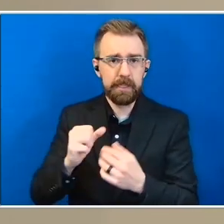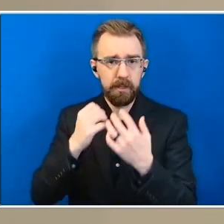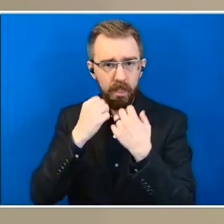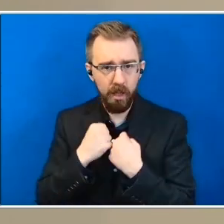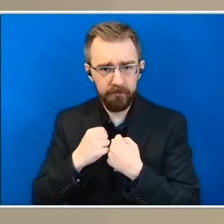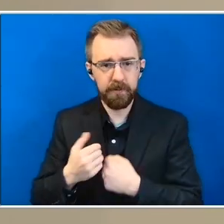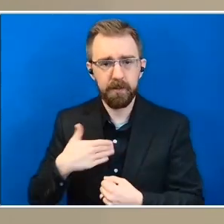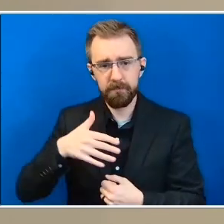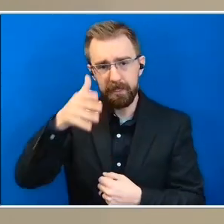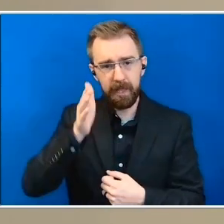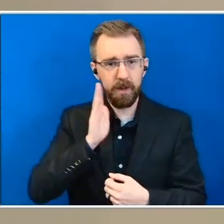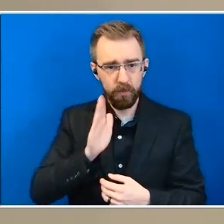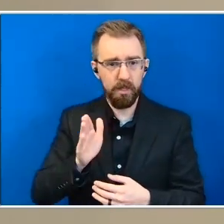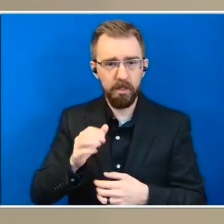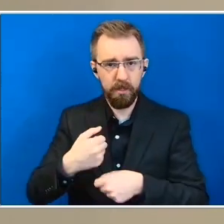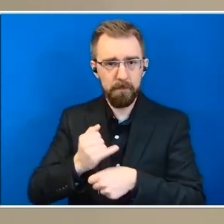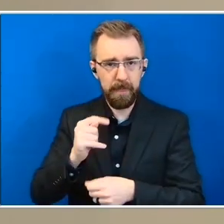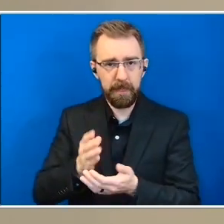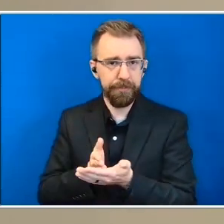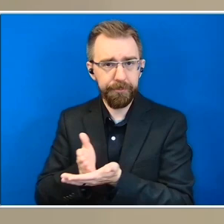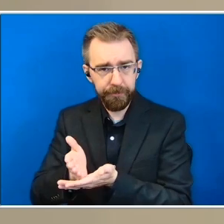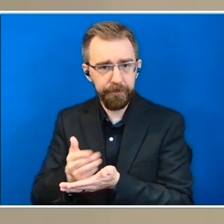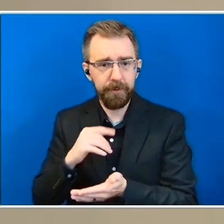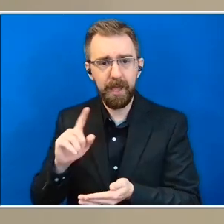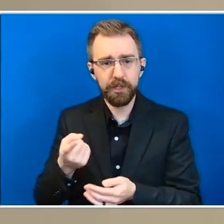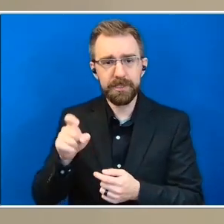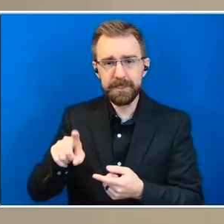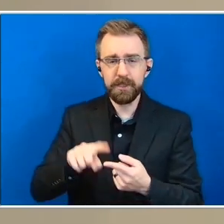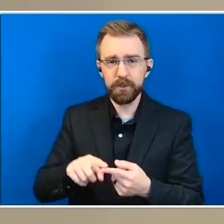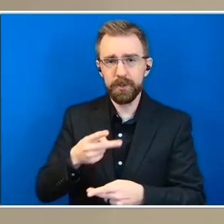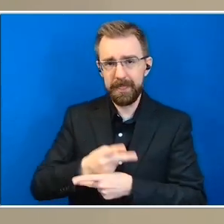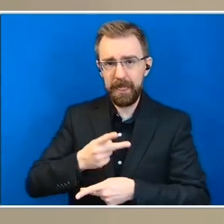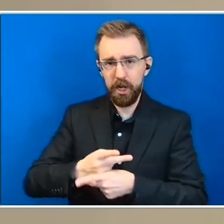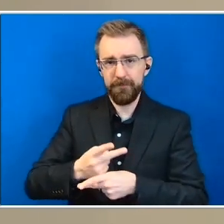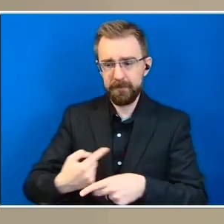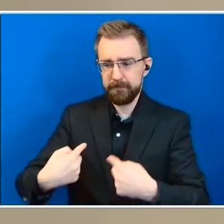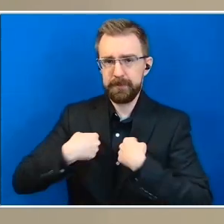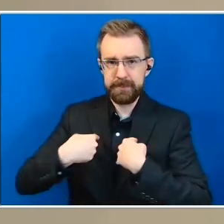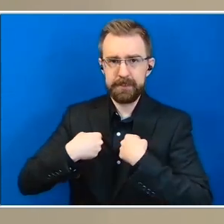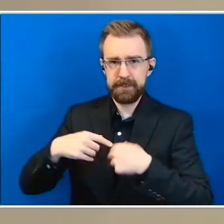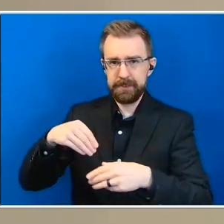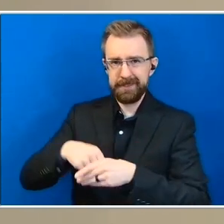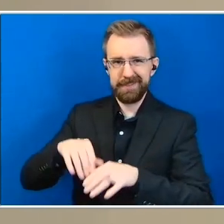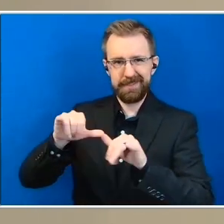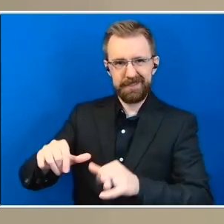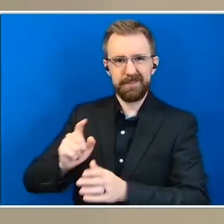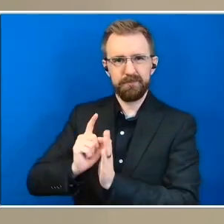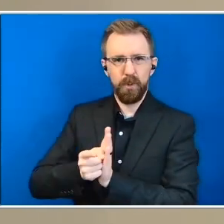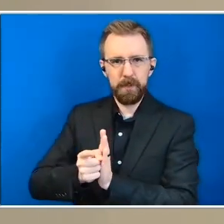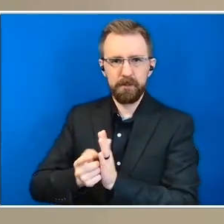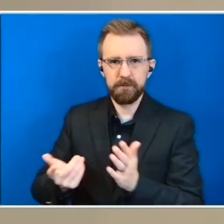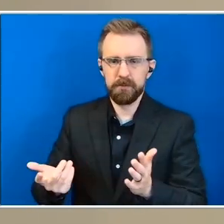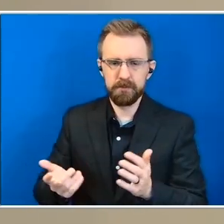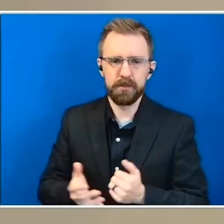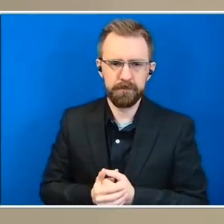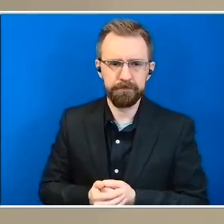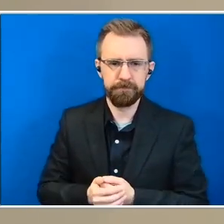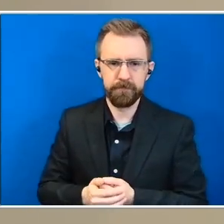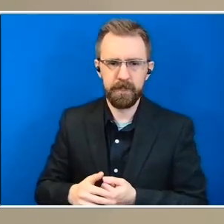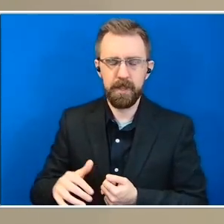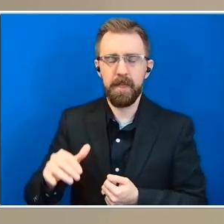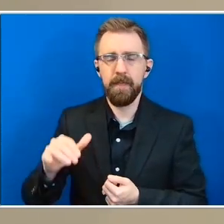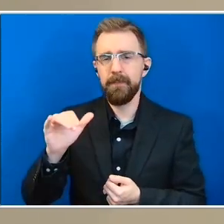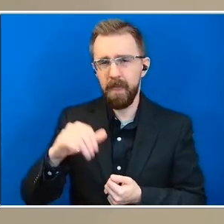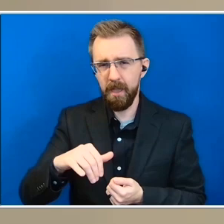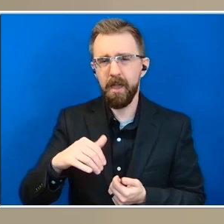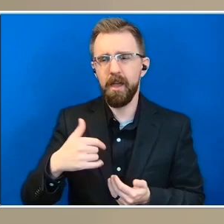make it through this. I just need to take care of me at that moment. And that's, I think,